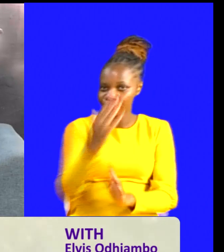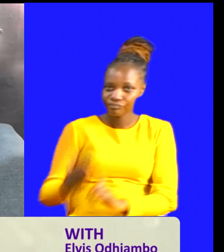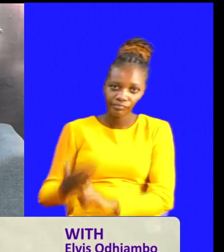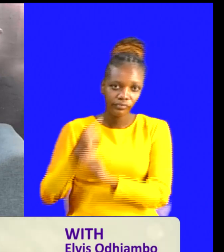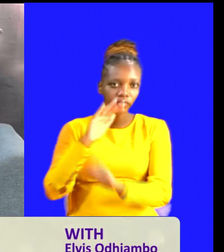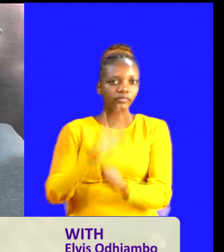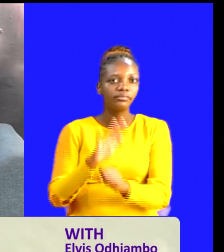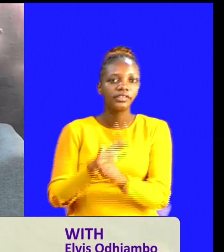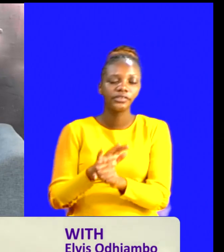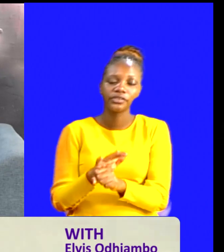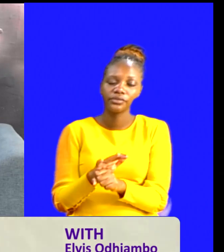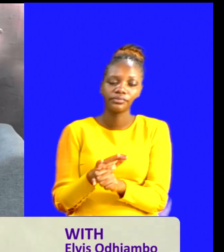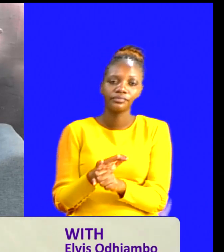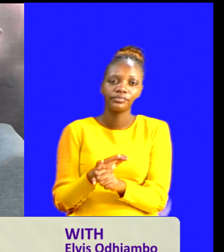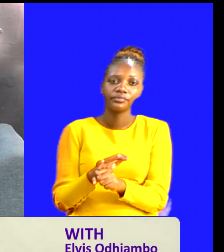much, and